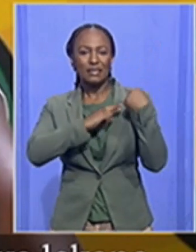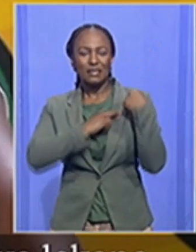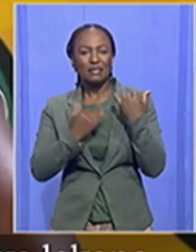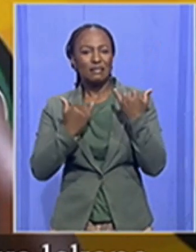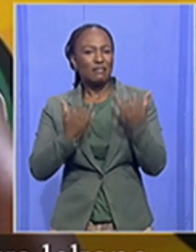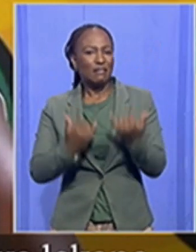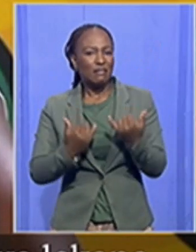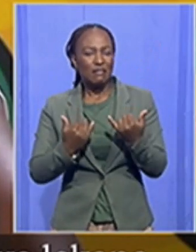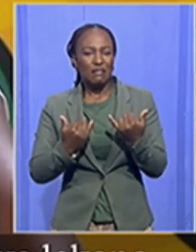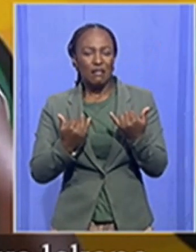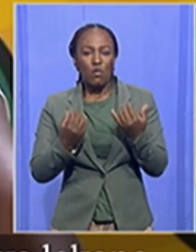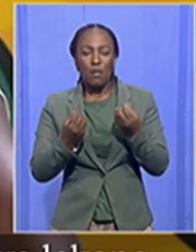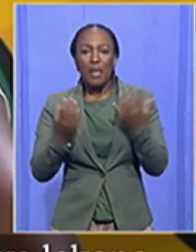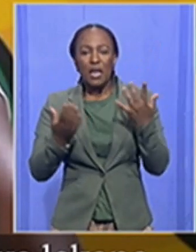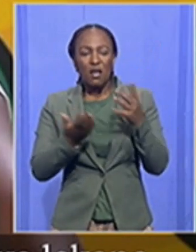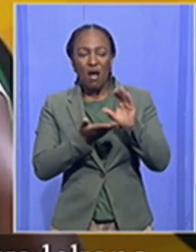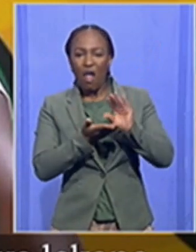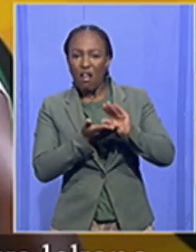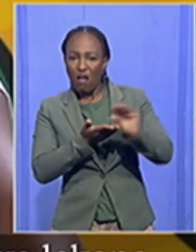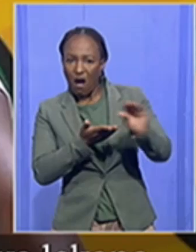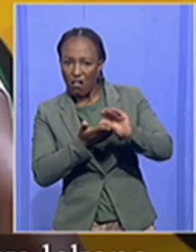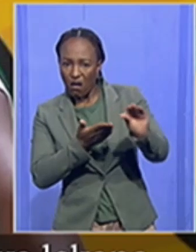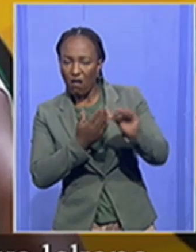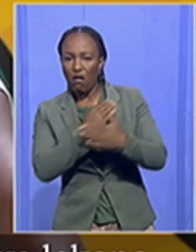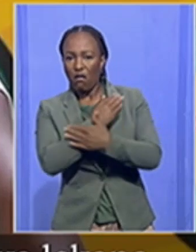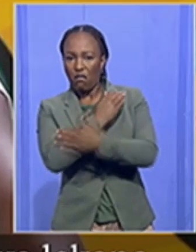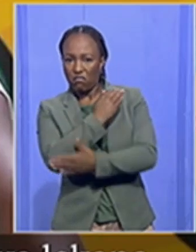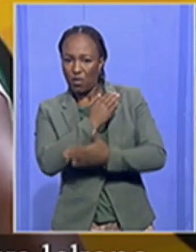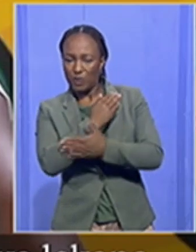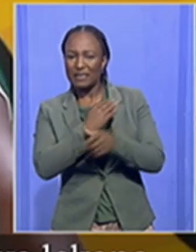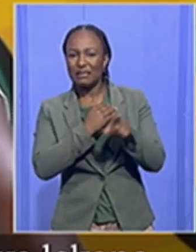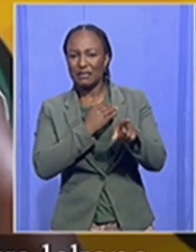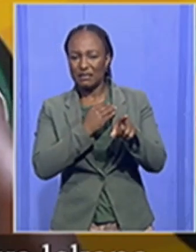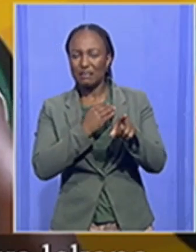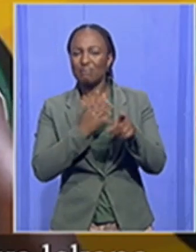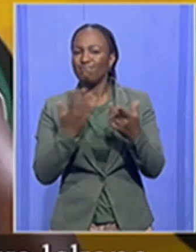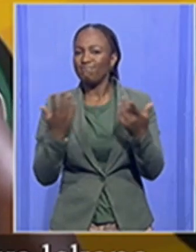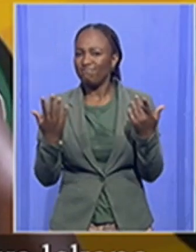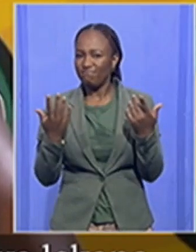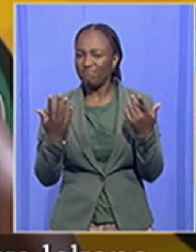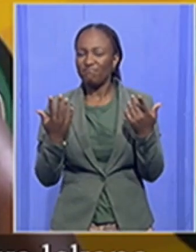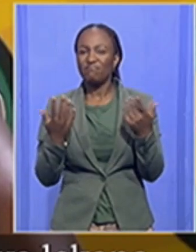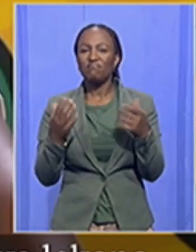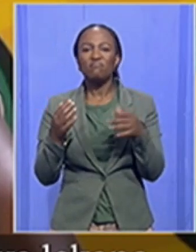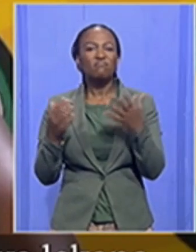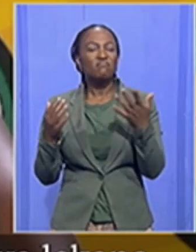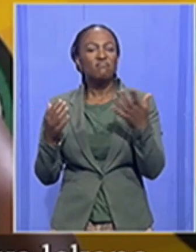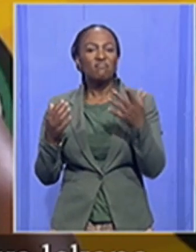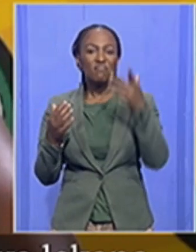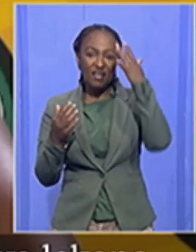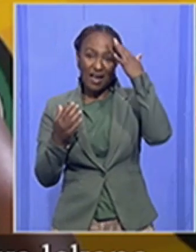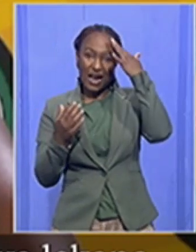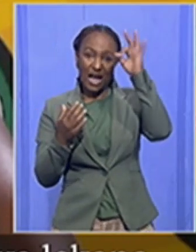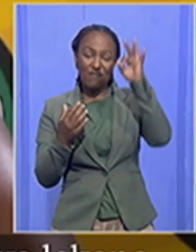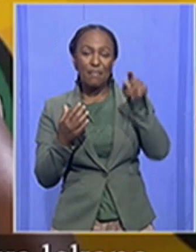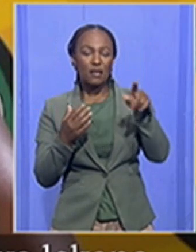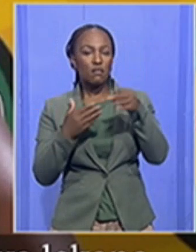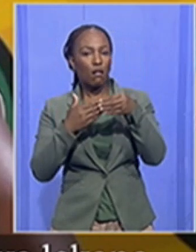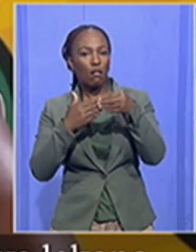capital investment in our country and the absence of state-led economic